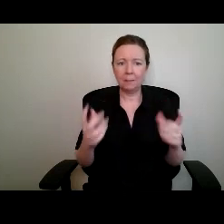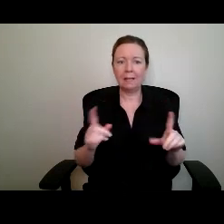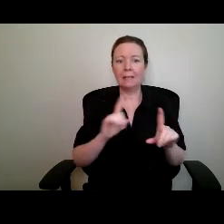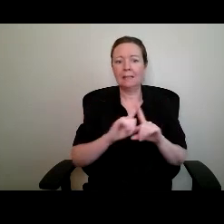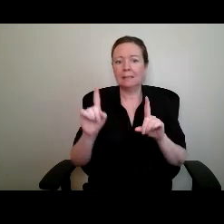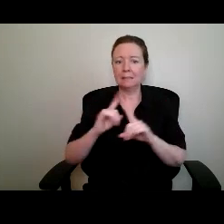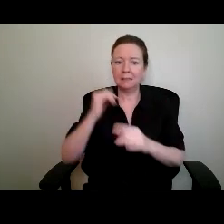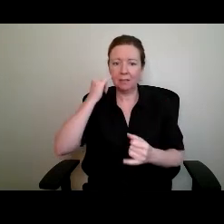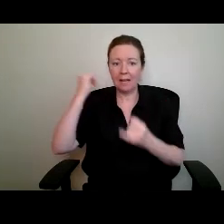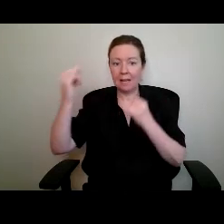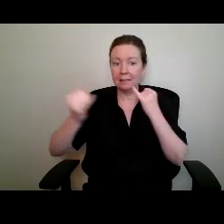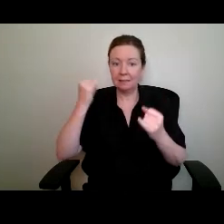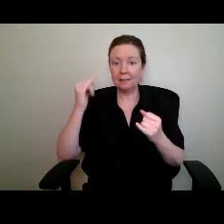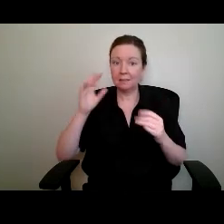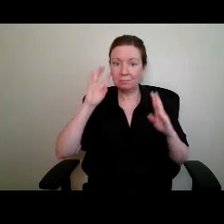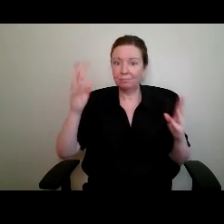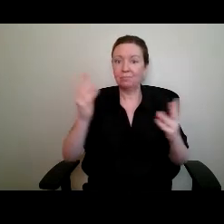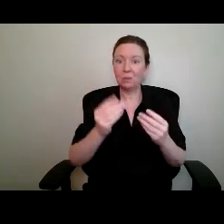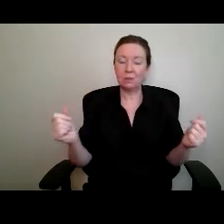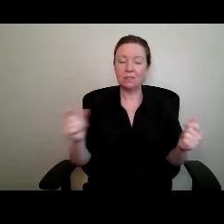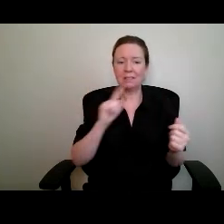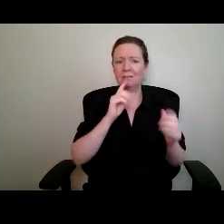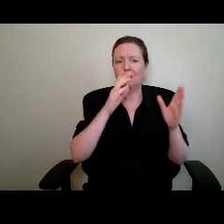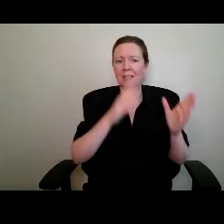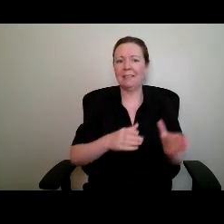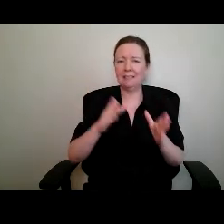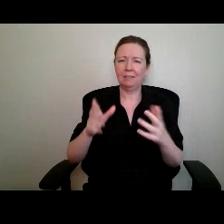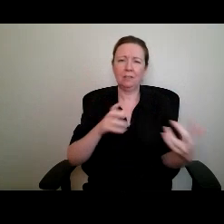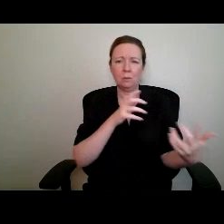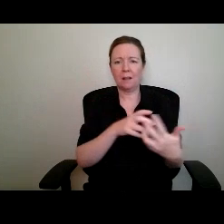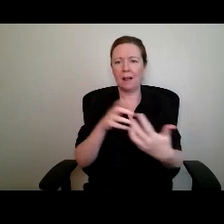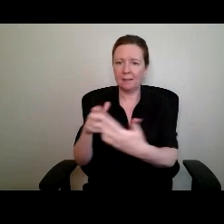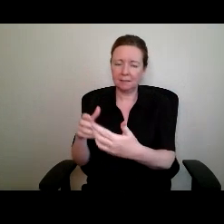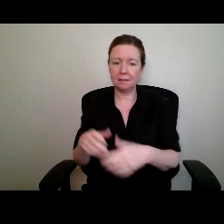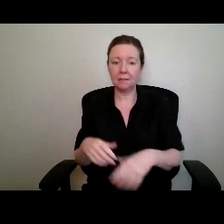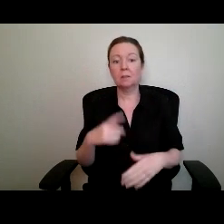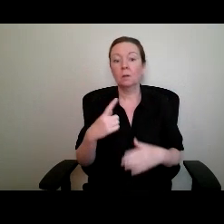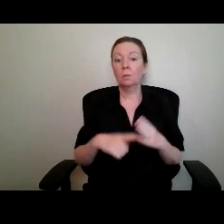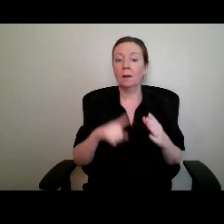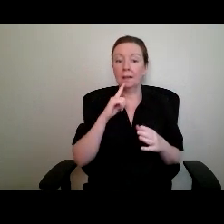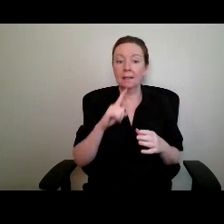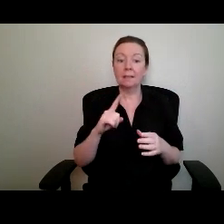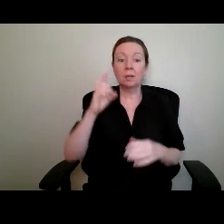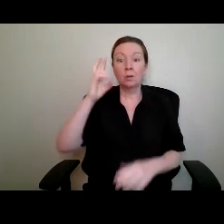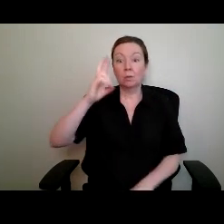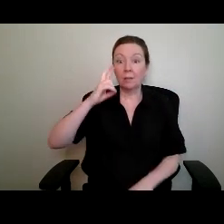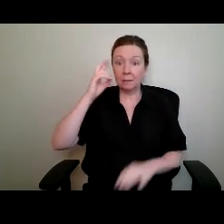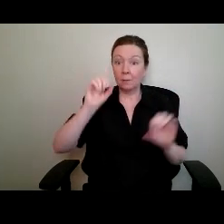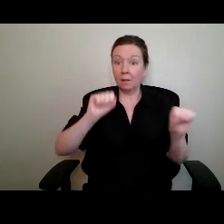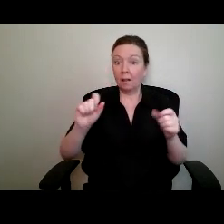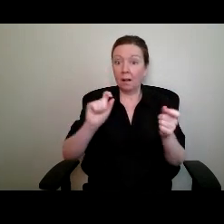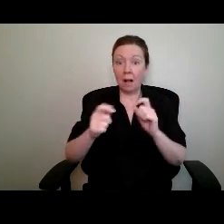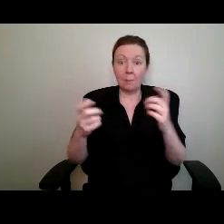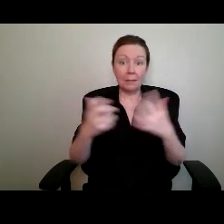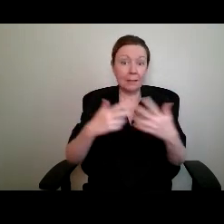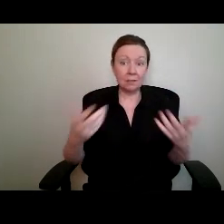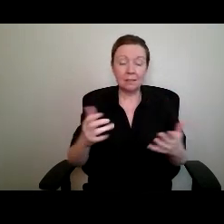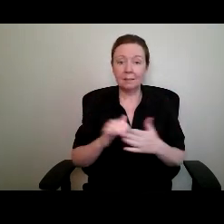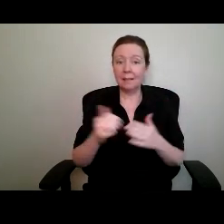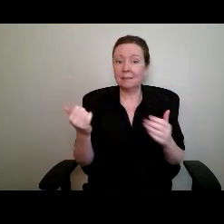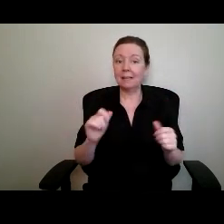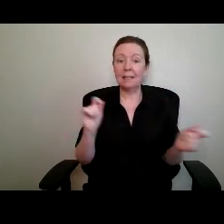with solutions because it's very individualized. And so what is a reasonable accommodation? And that's any change